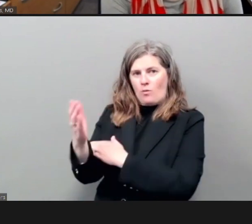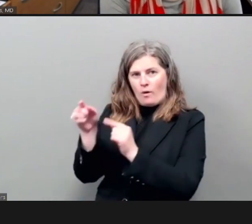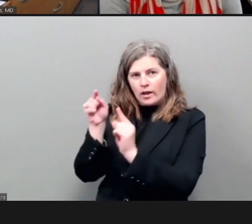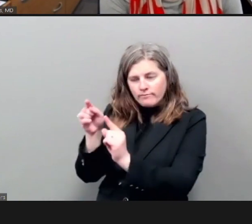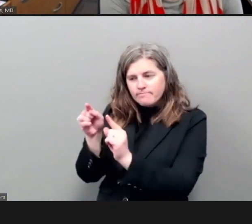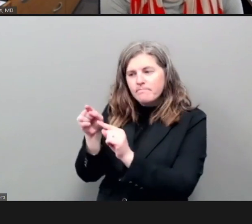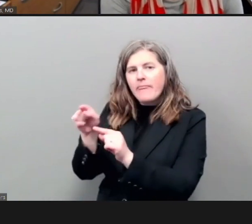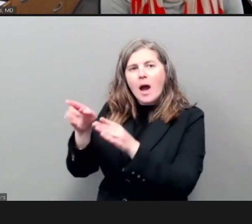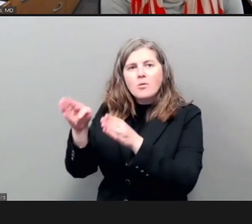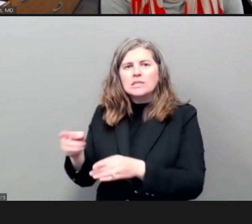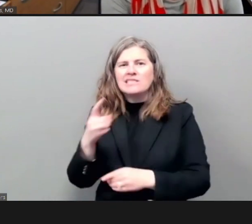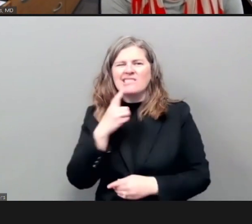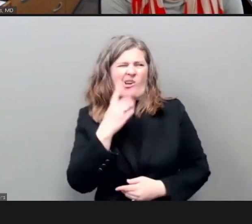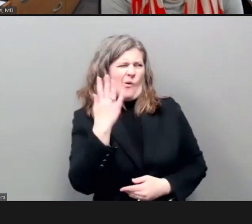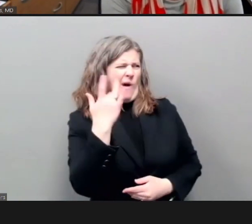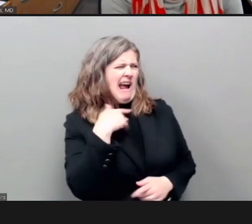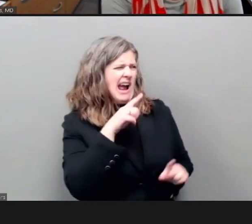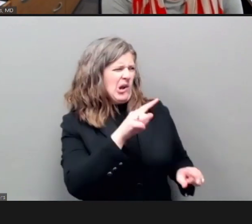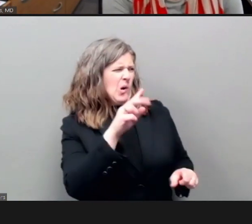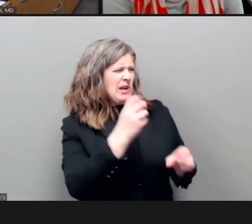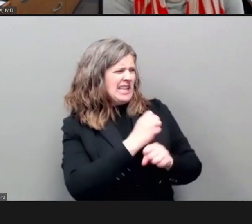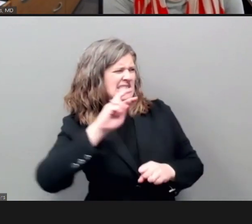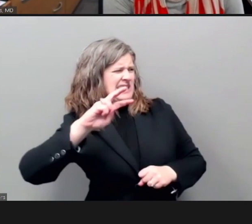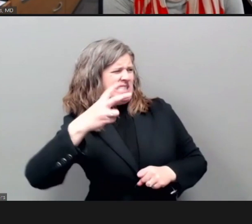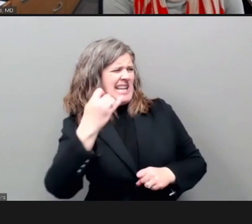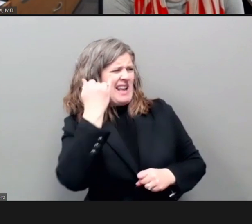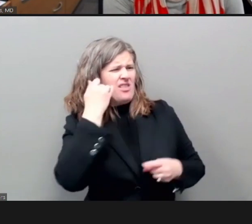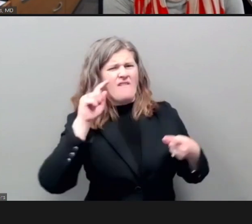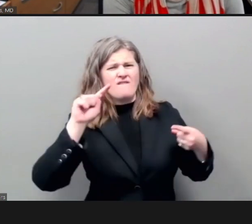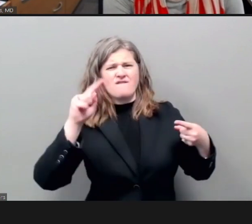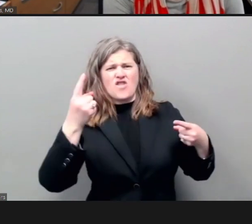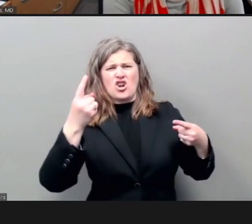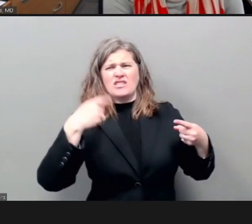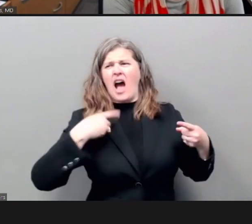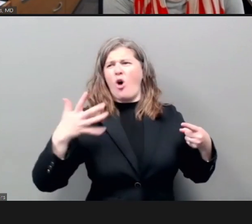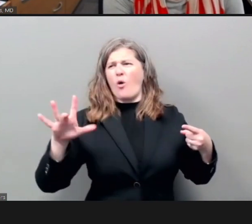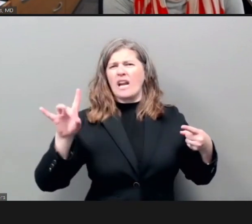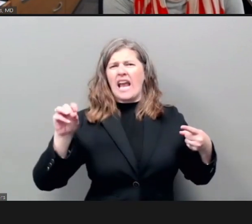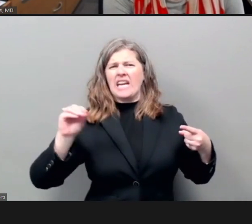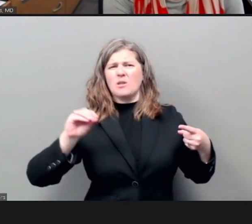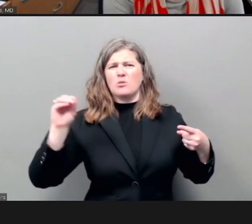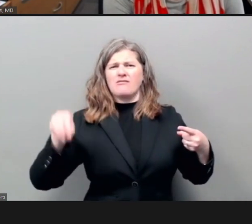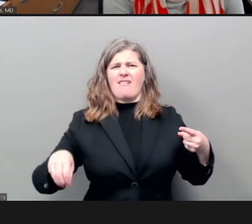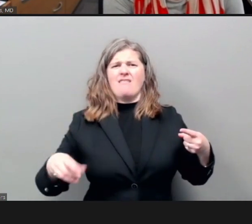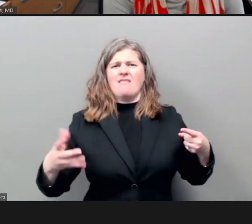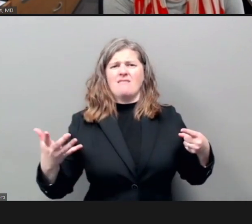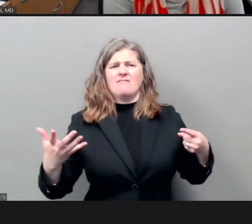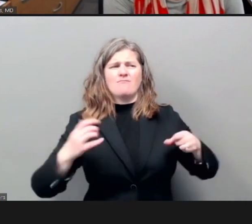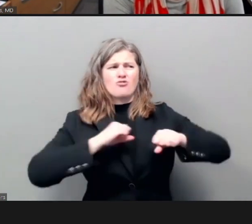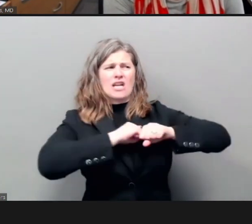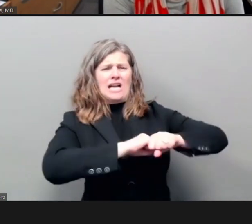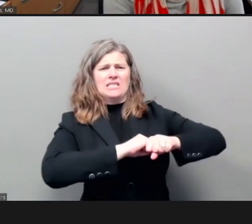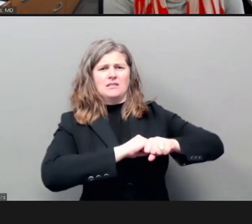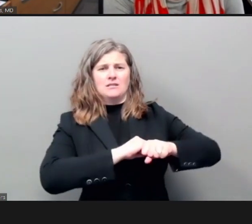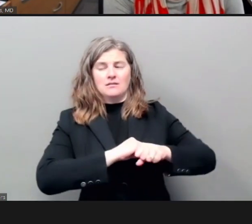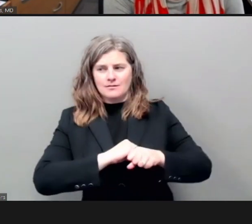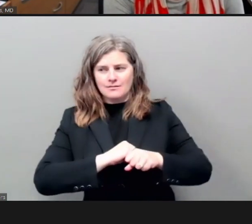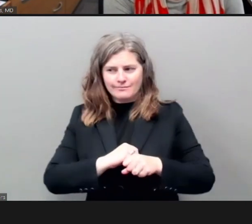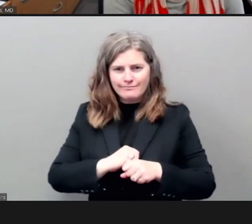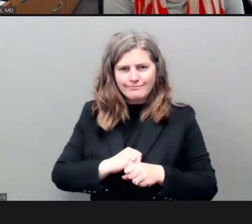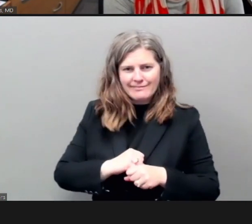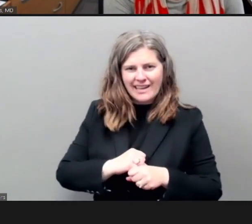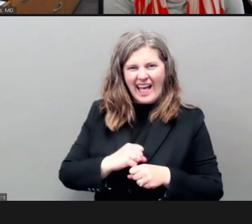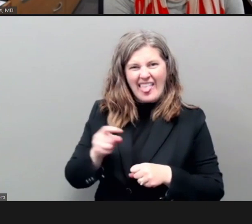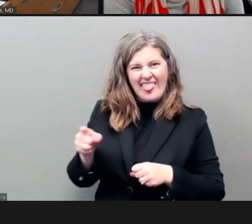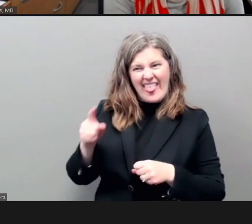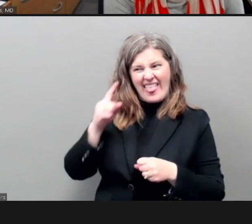said, why should I get a second dose if the first one has left me 80% immune? And I said, they